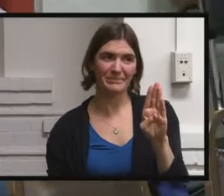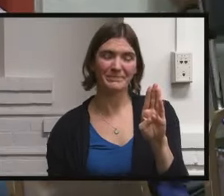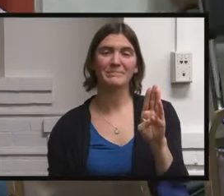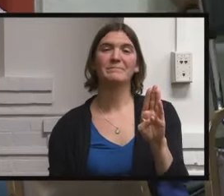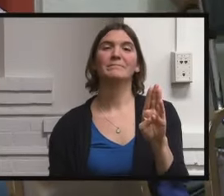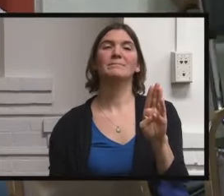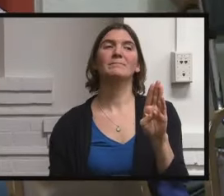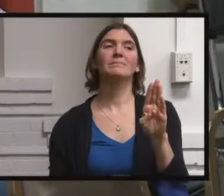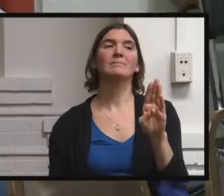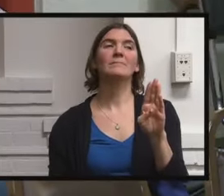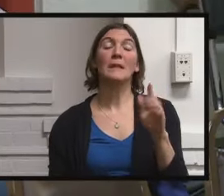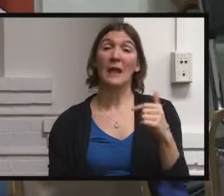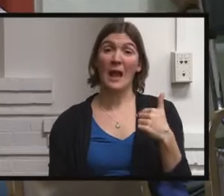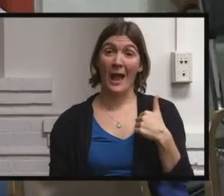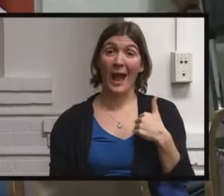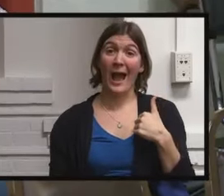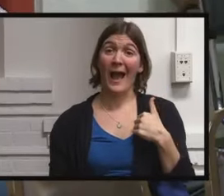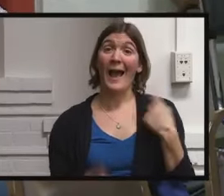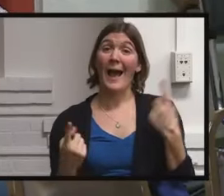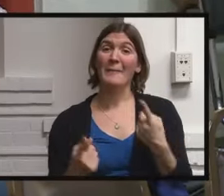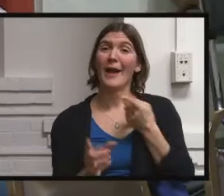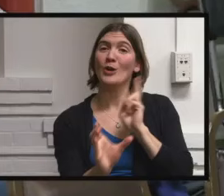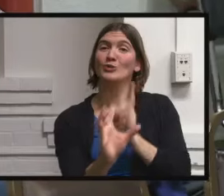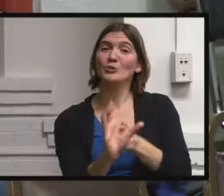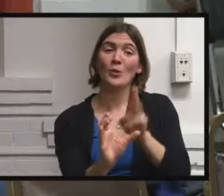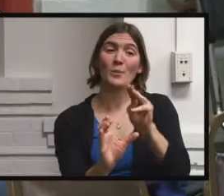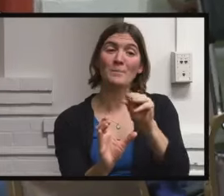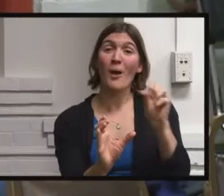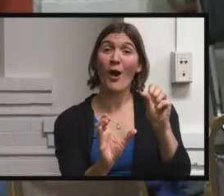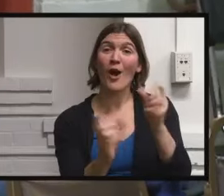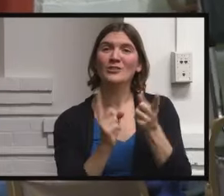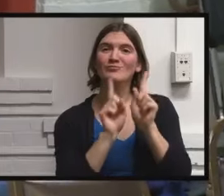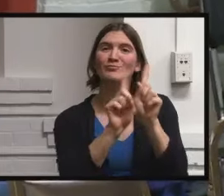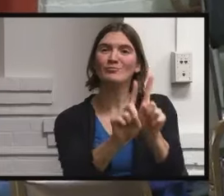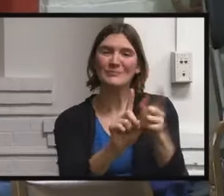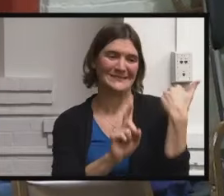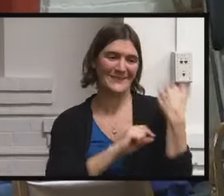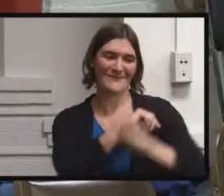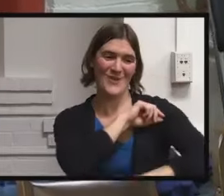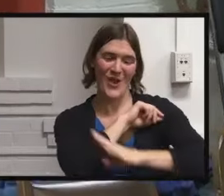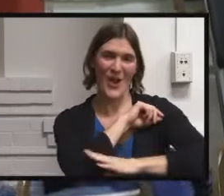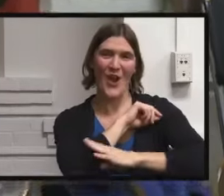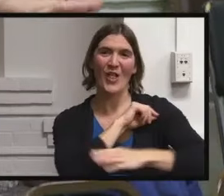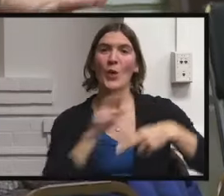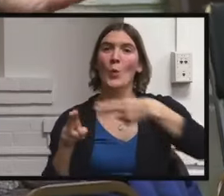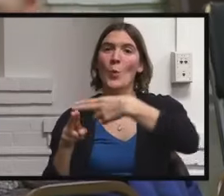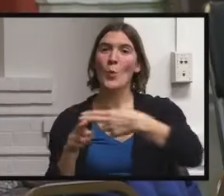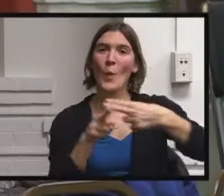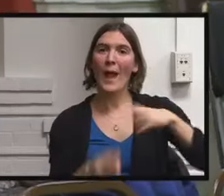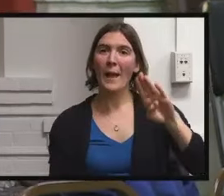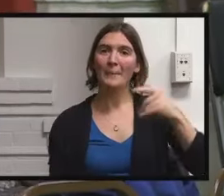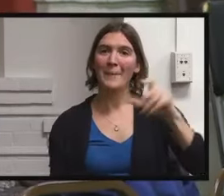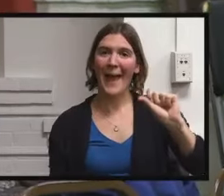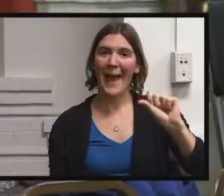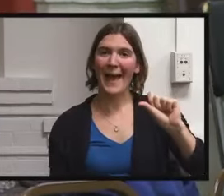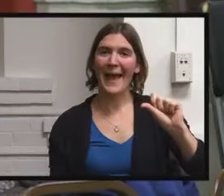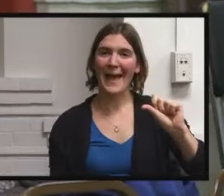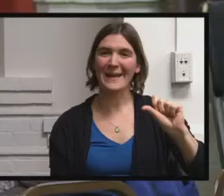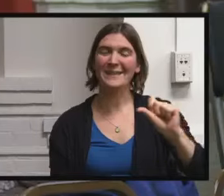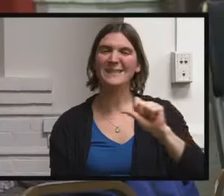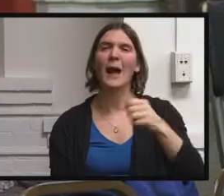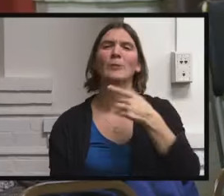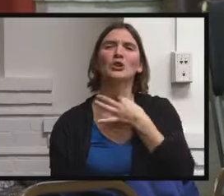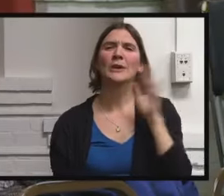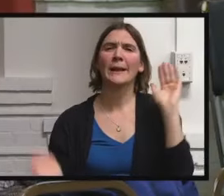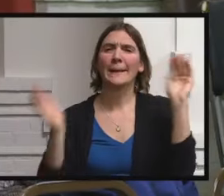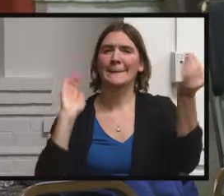I went with Moss in September to weigh bags, that set out bags to